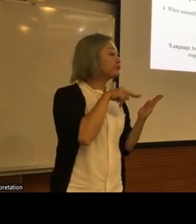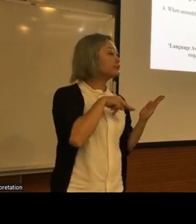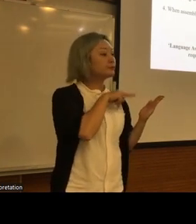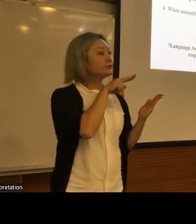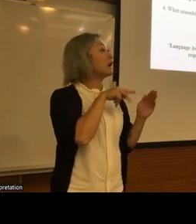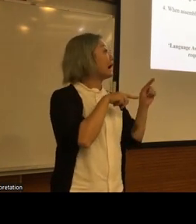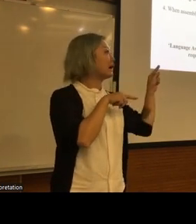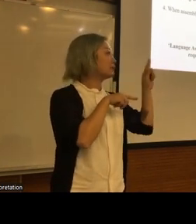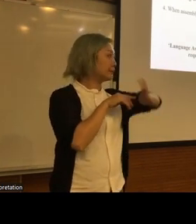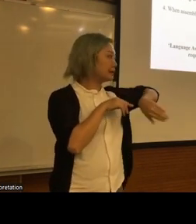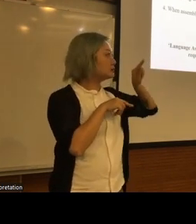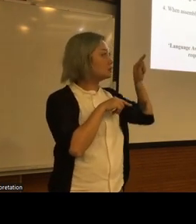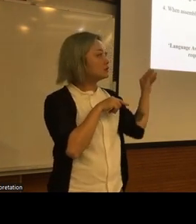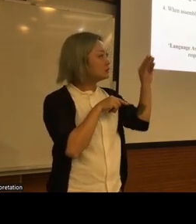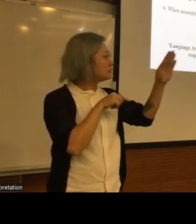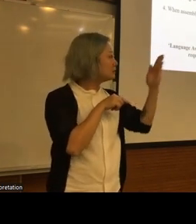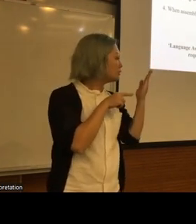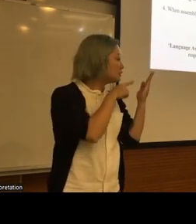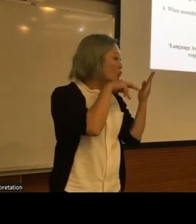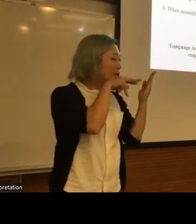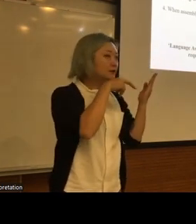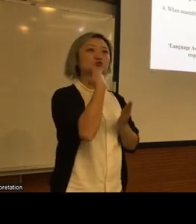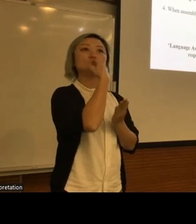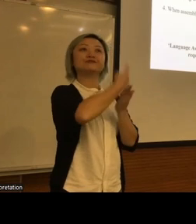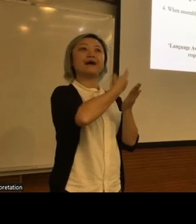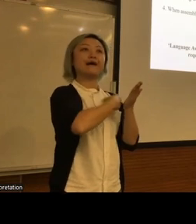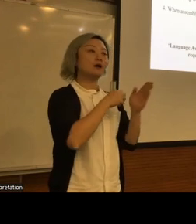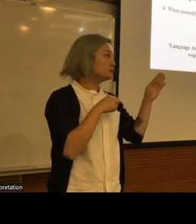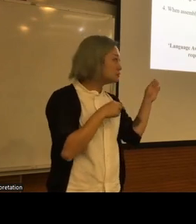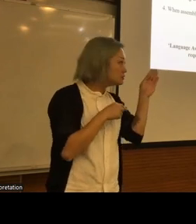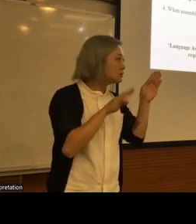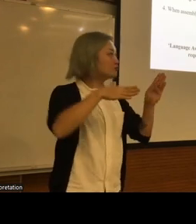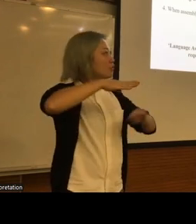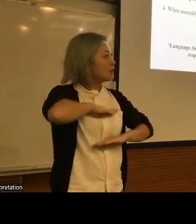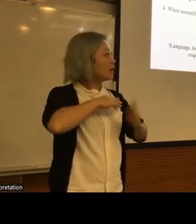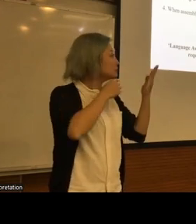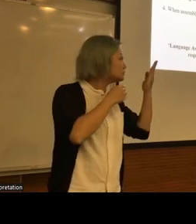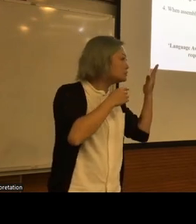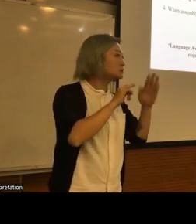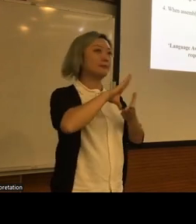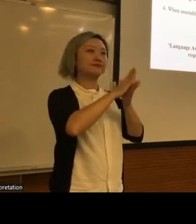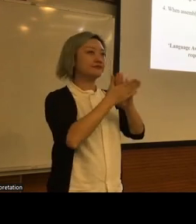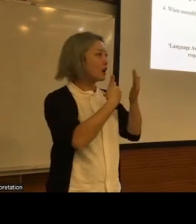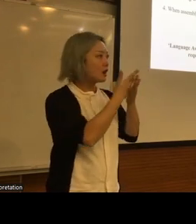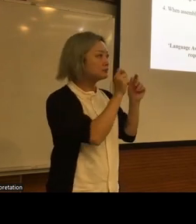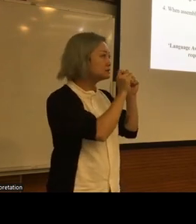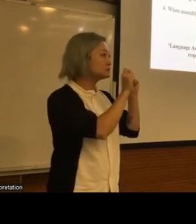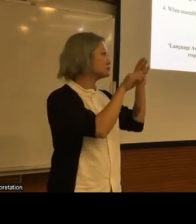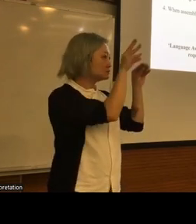words and rules of assembly, grammatical rules, stylistic rules, cultural rules, etc.